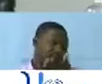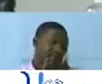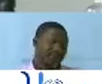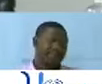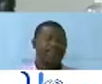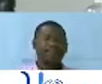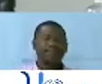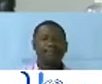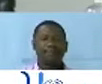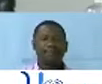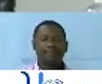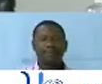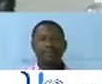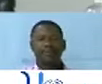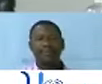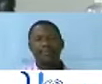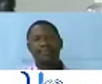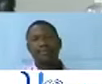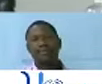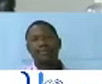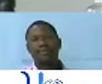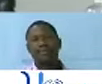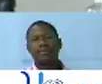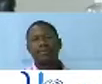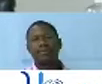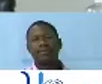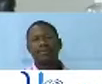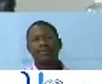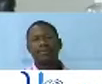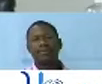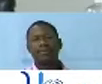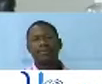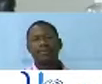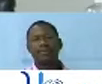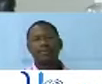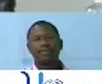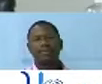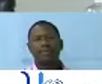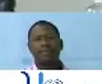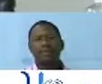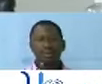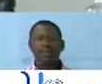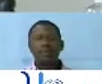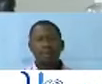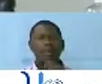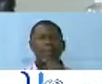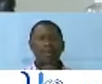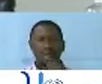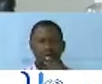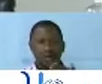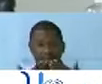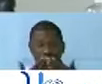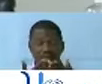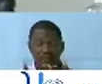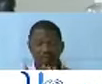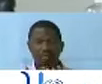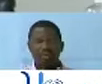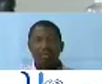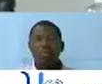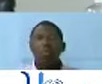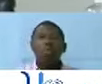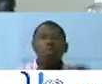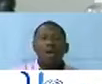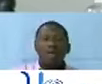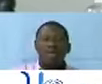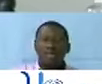Jamono yi nga xamé ni ñu ko jappé ci fofu nga xamné moy court bi. Was he informed of the reason for his arrest at that point? Ndaw